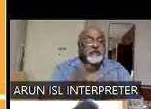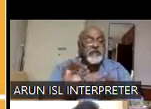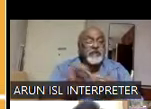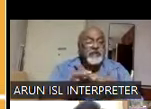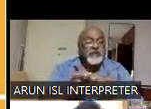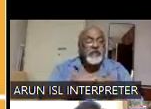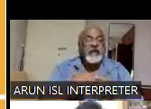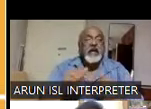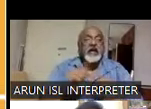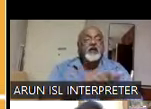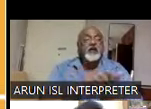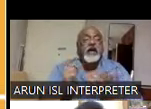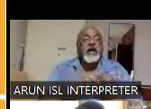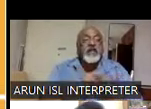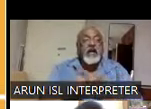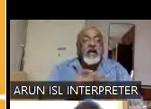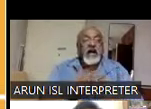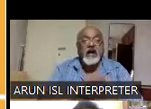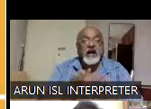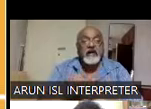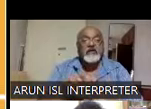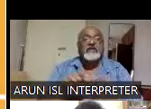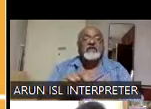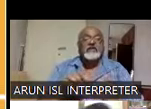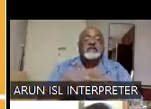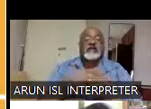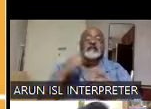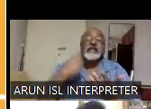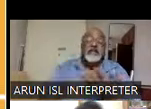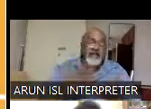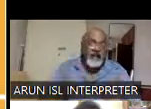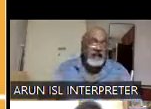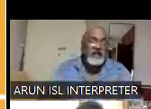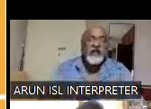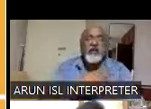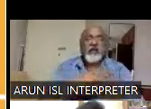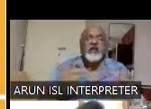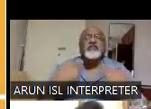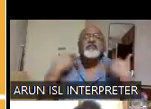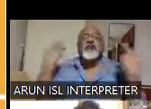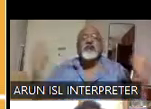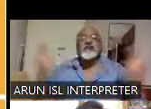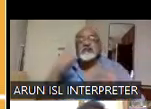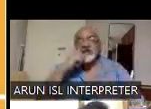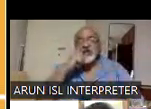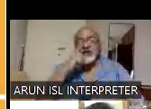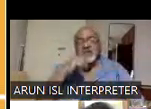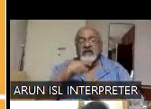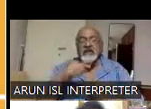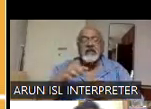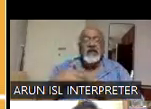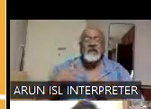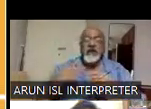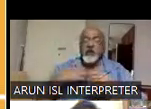Anuradha, Mohit, Poonam Natarajan, Jayashree Ravindran. These are some great women I respect. They are my